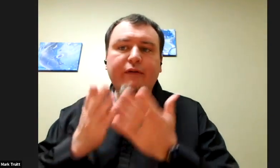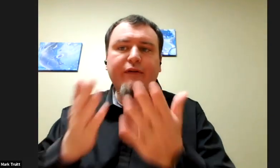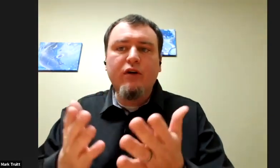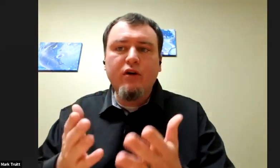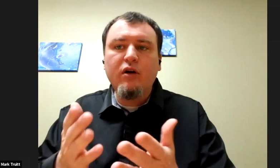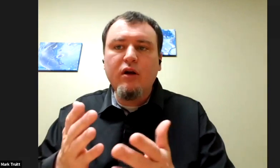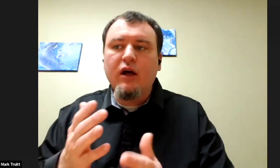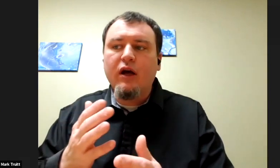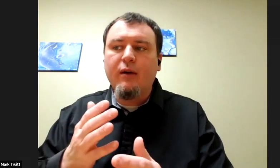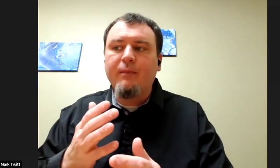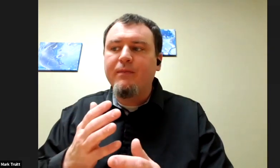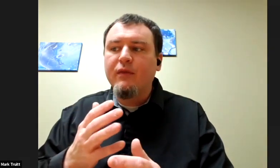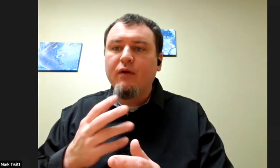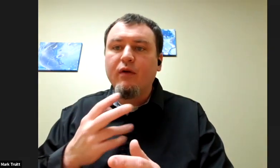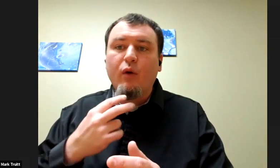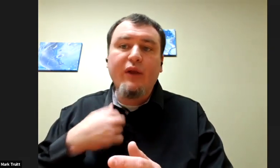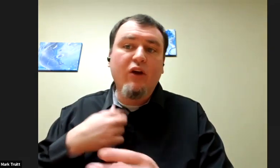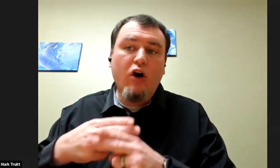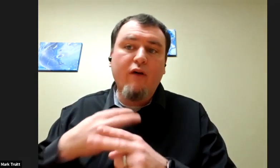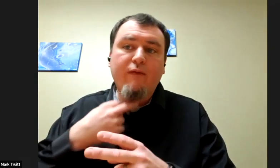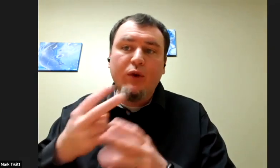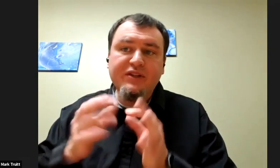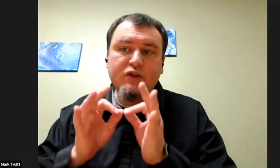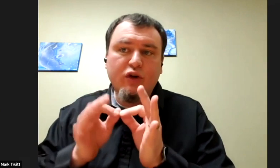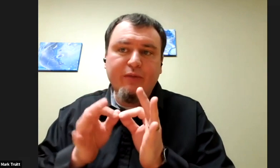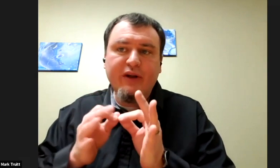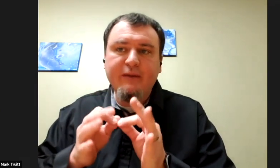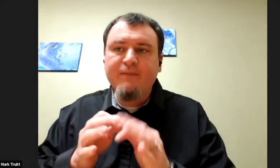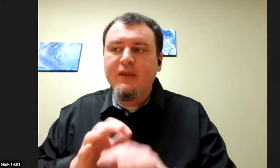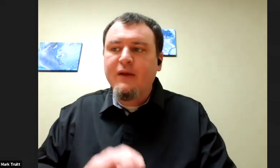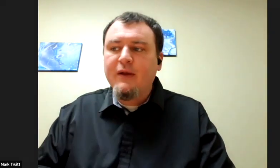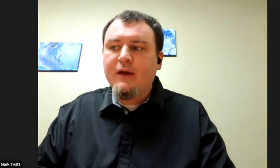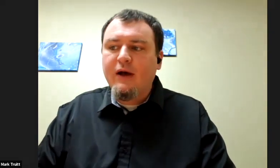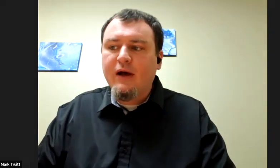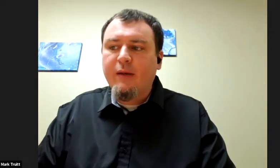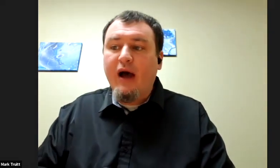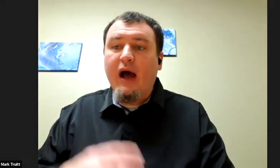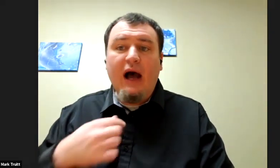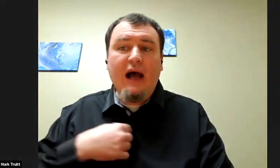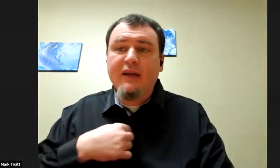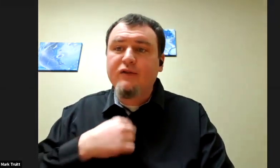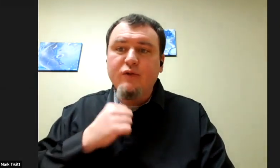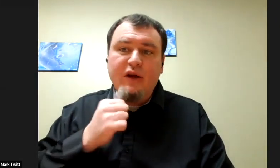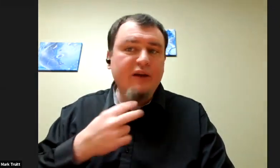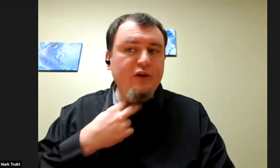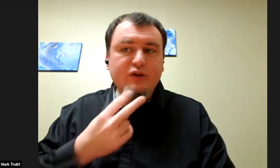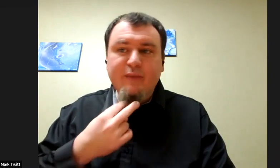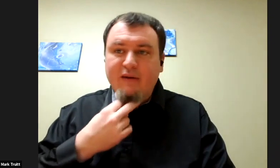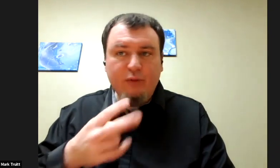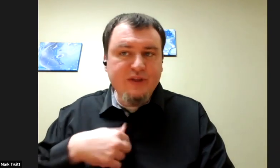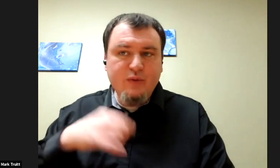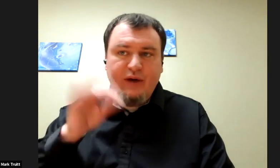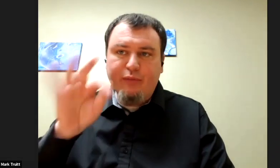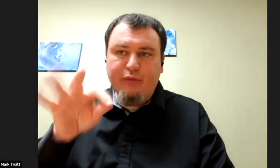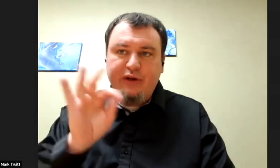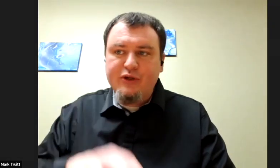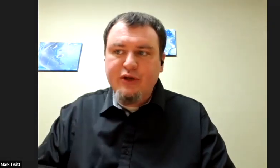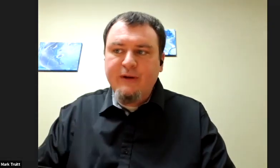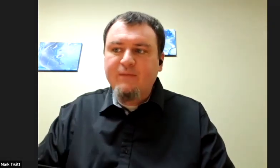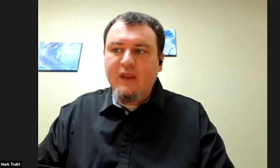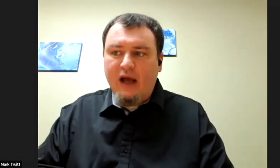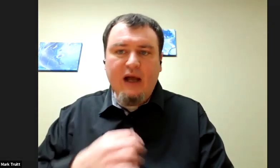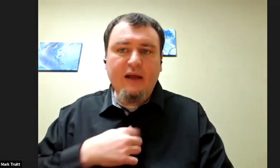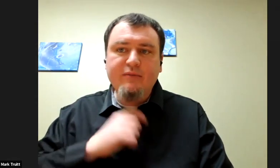So we offer, what we call voice interpreting. I do not use my voice when I